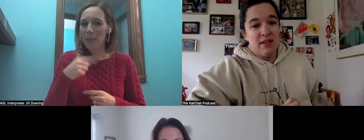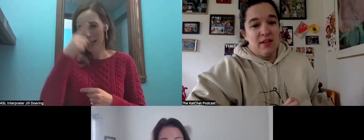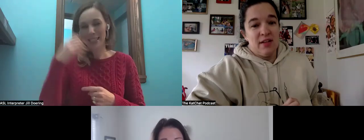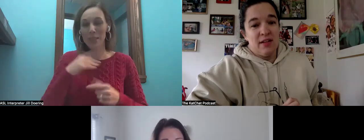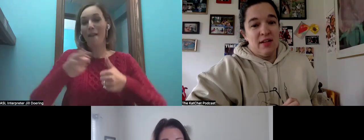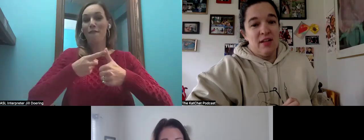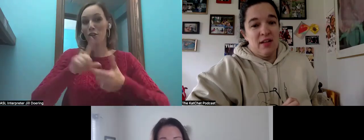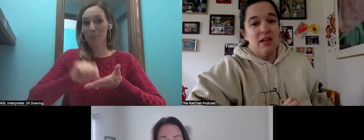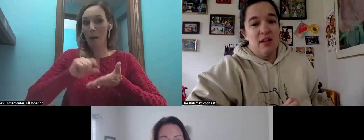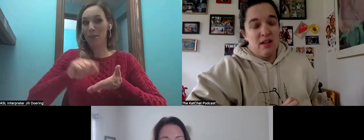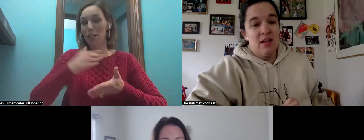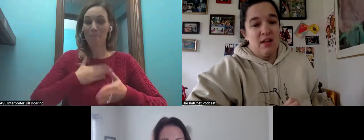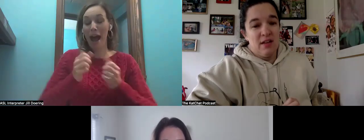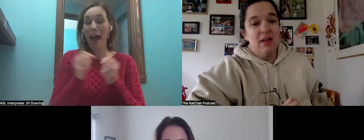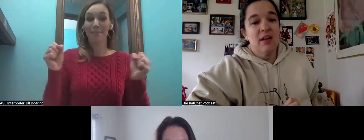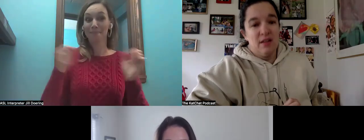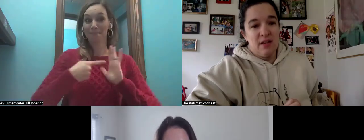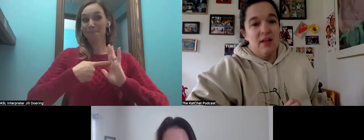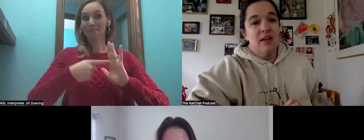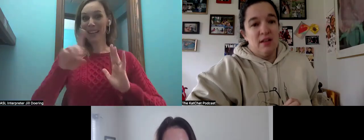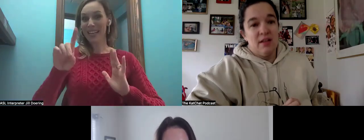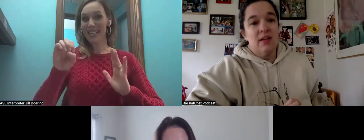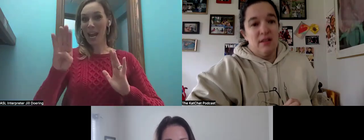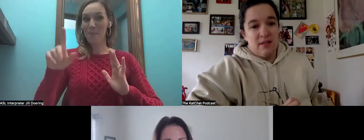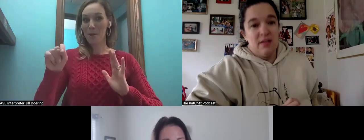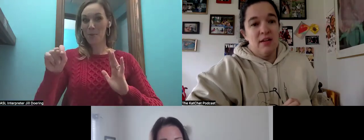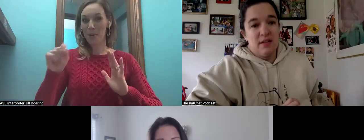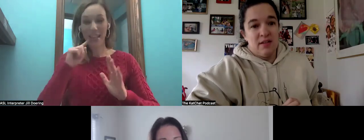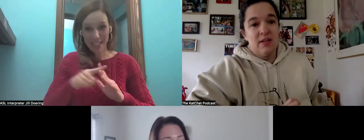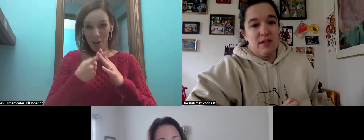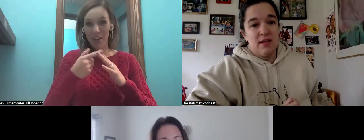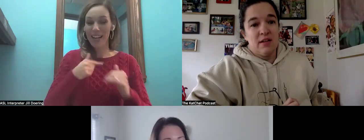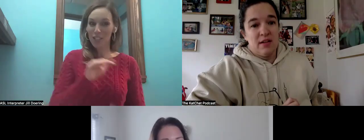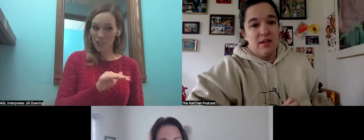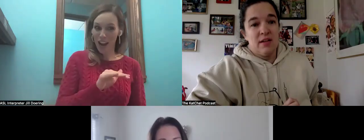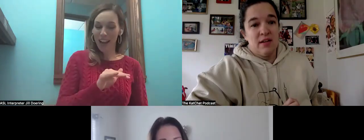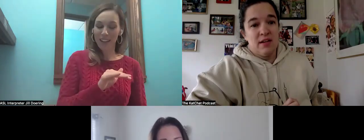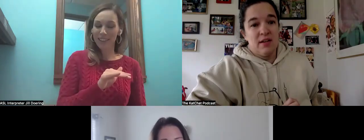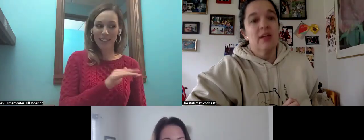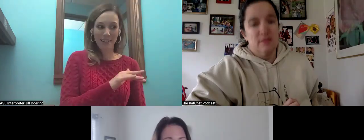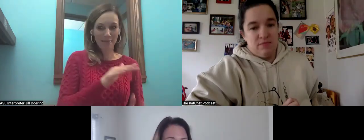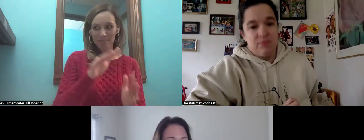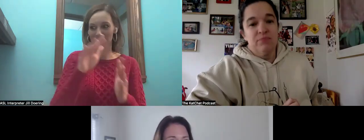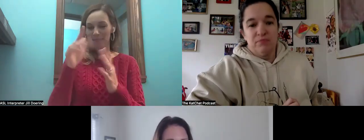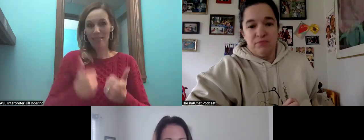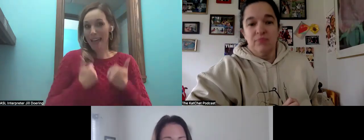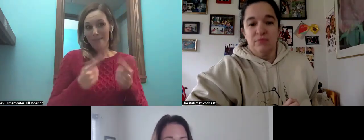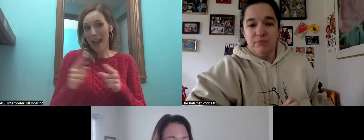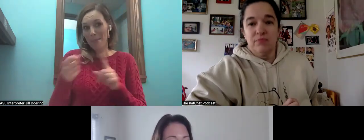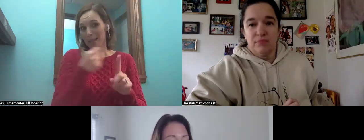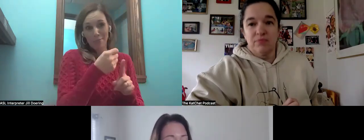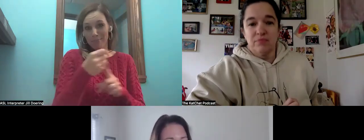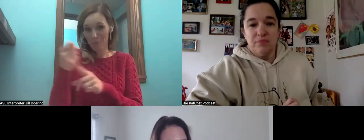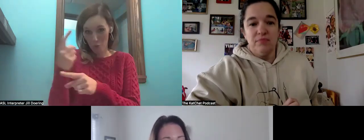So that's how it started. So it really had started as a child, and then just life happens, which is what it